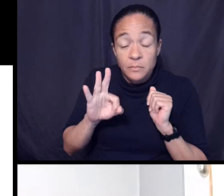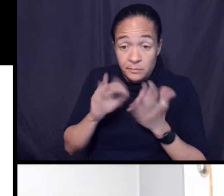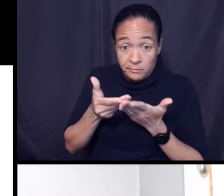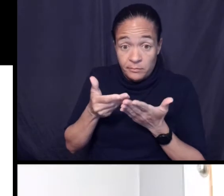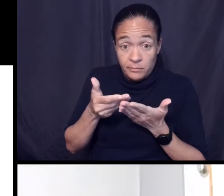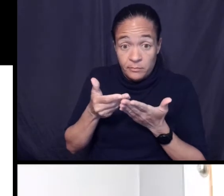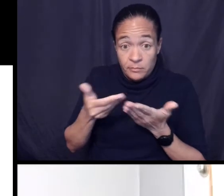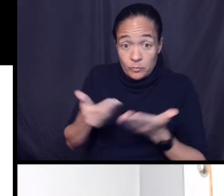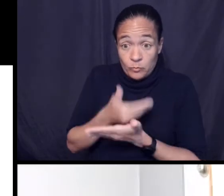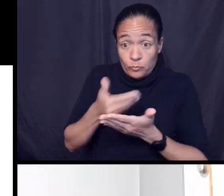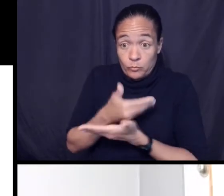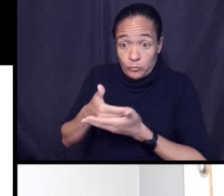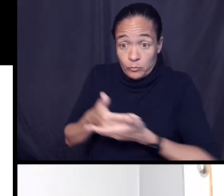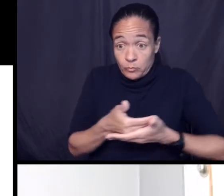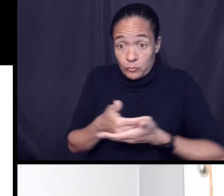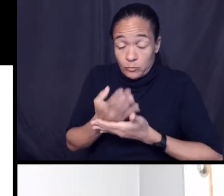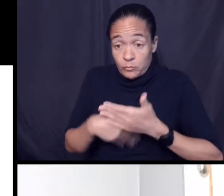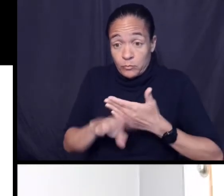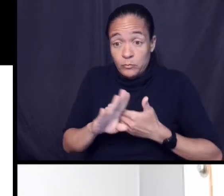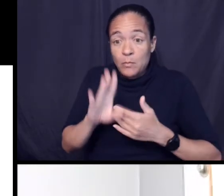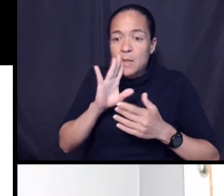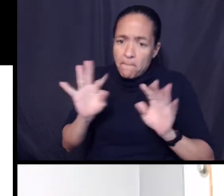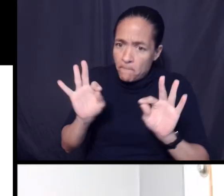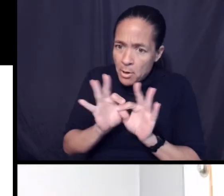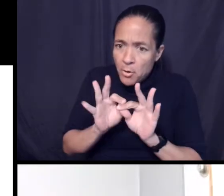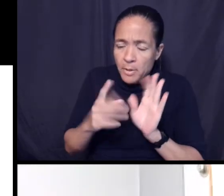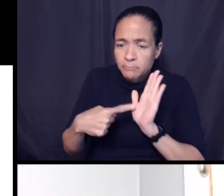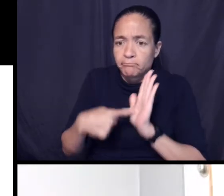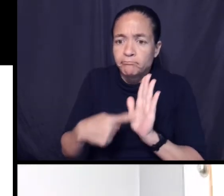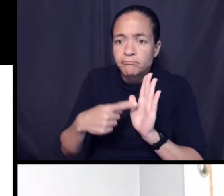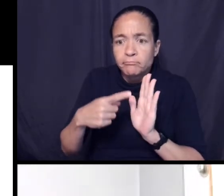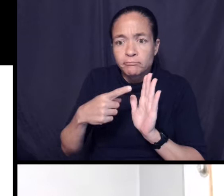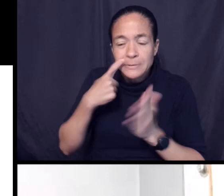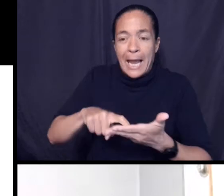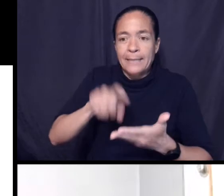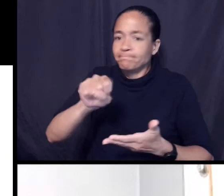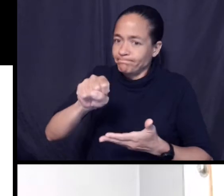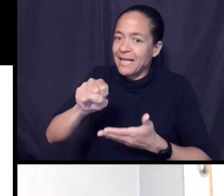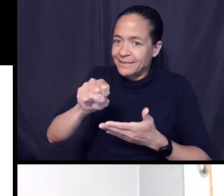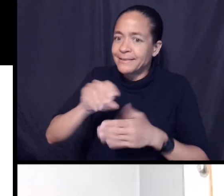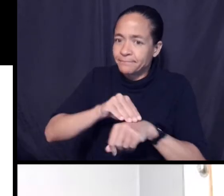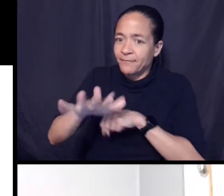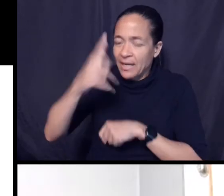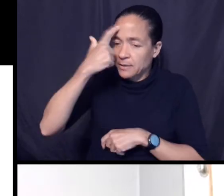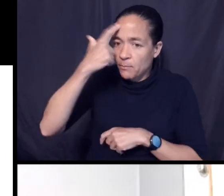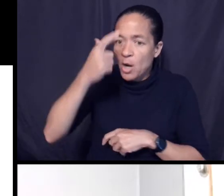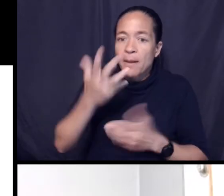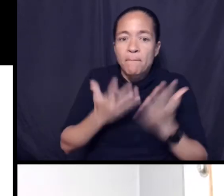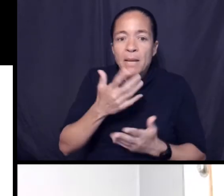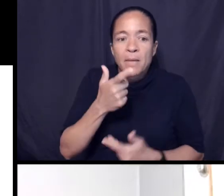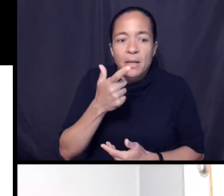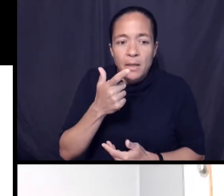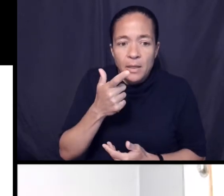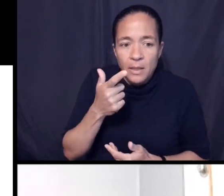If it's a newborn that's being seen, the most important predictors for brain involvement may be, one is if they